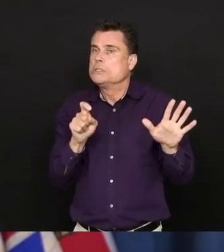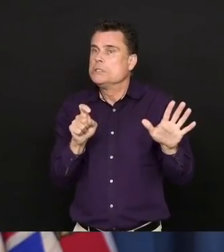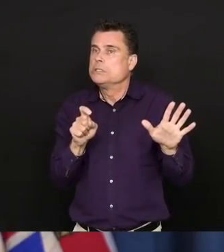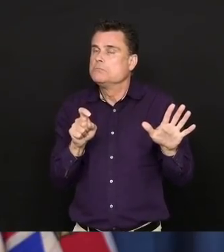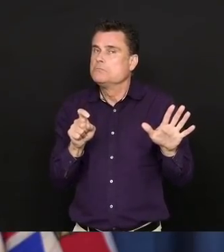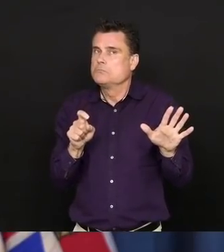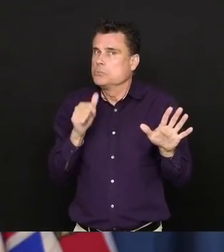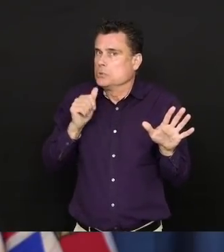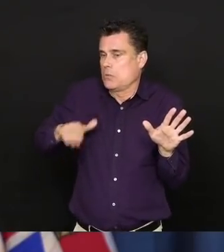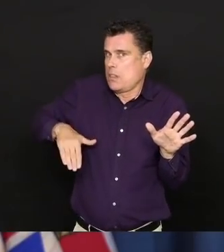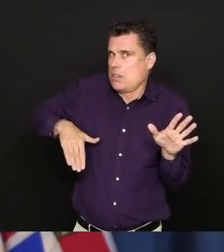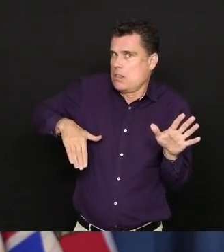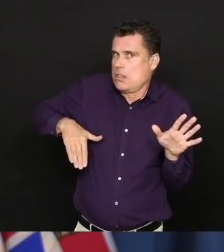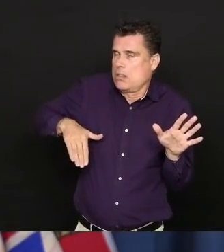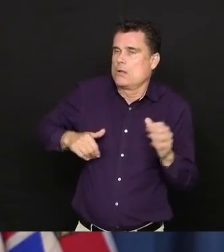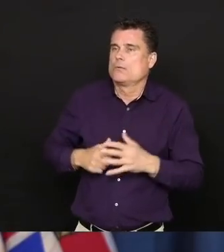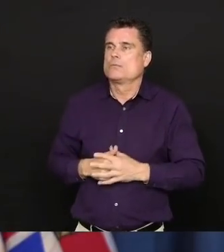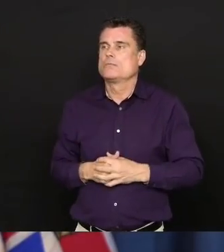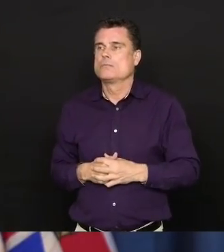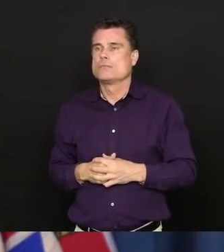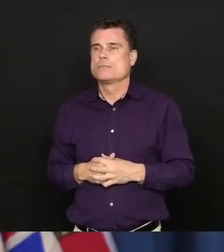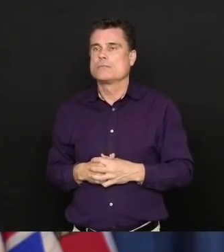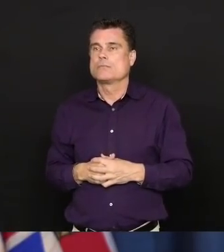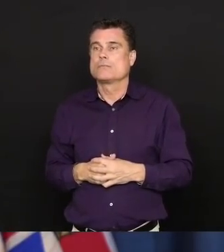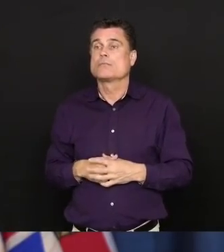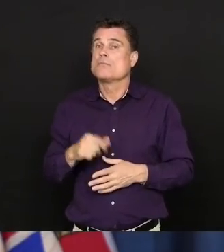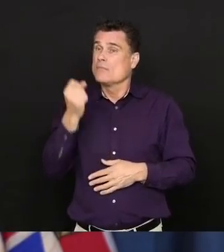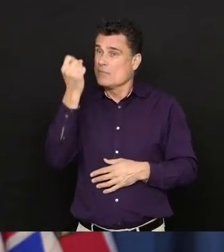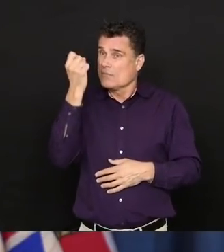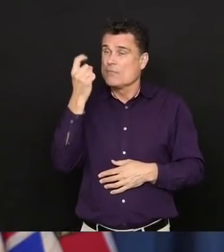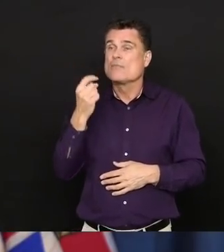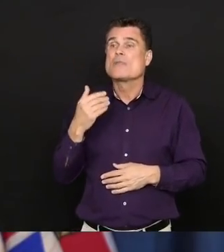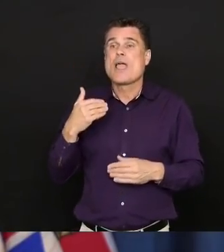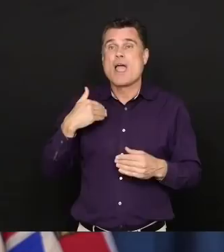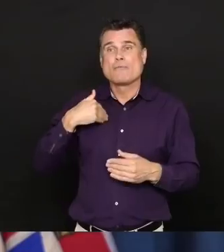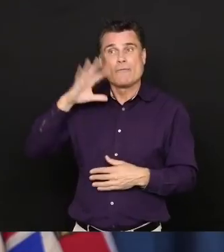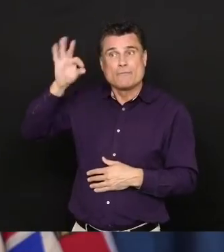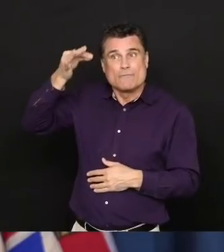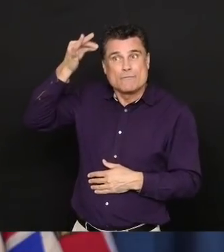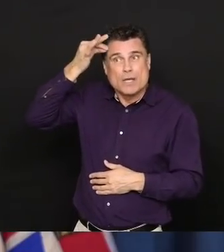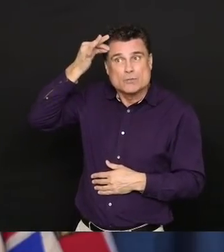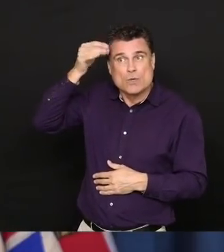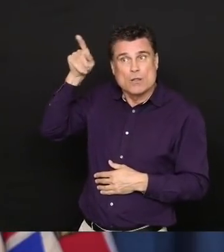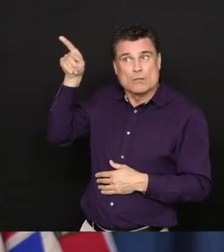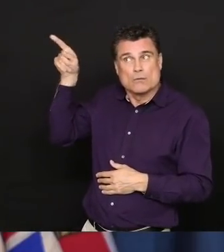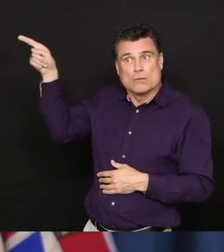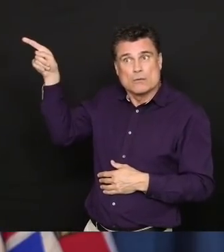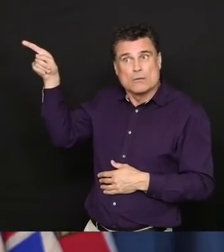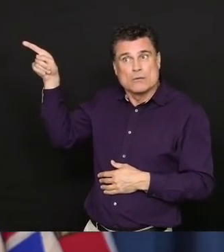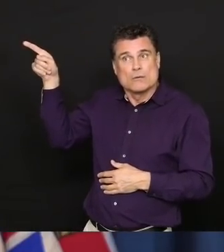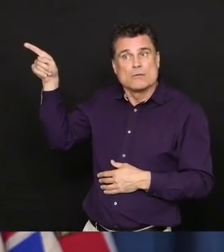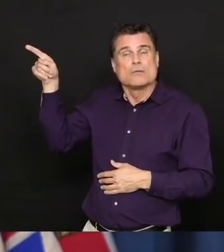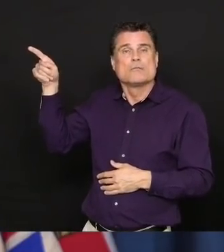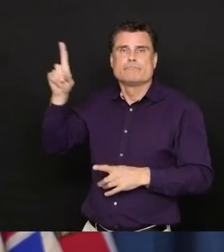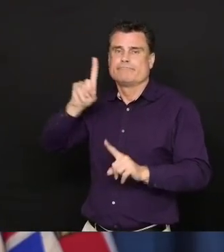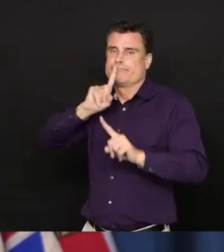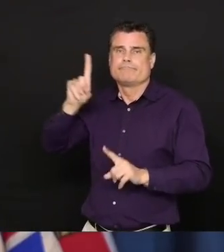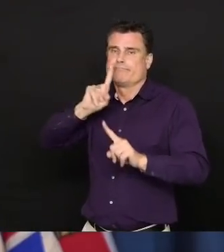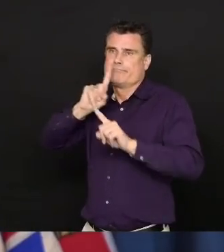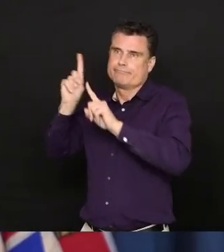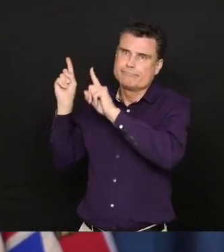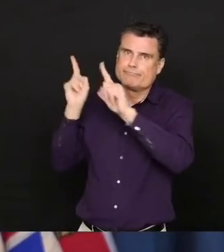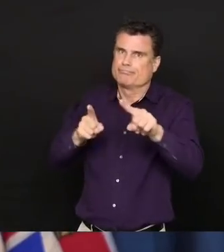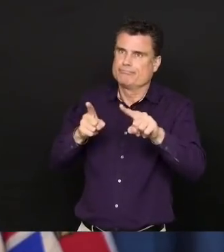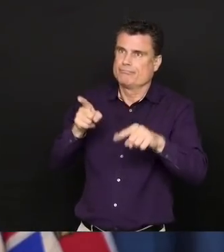that there are the federal quarantine orders now apply to anybody who's come into the country recently and come into BC